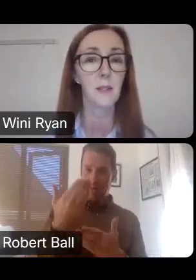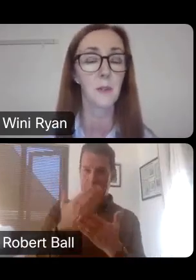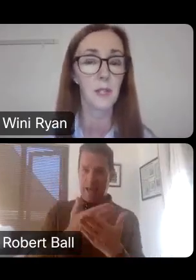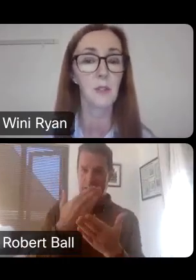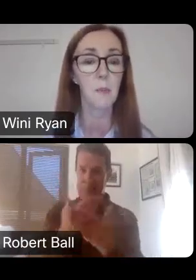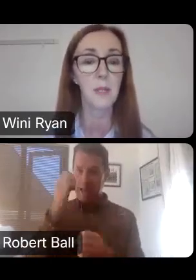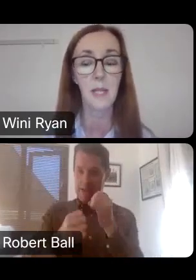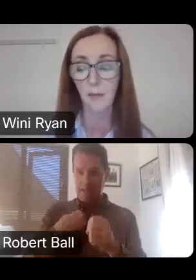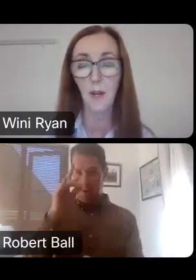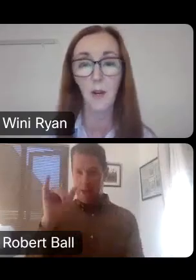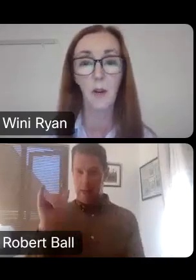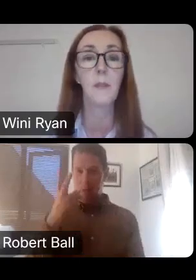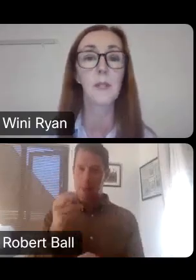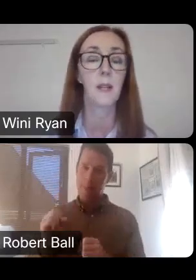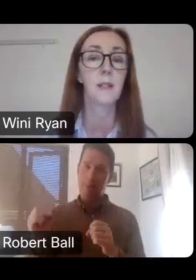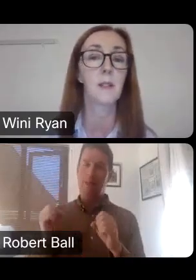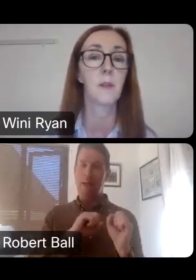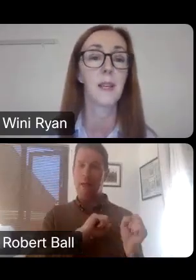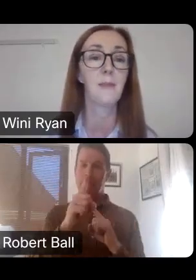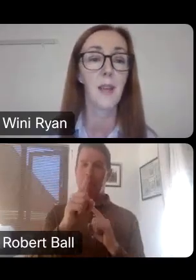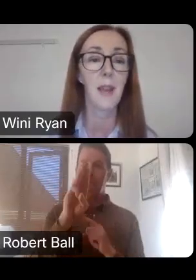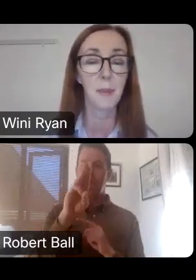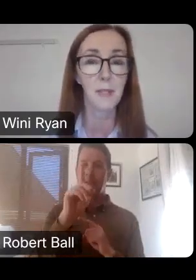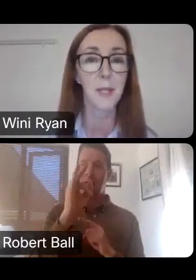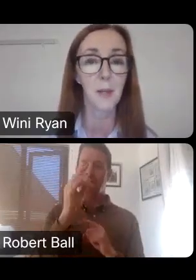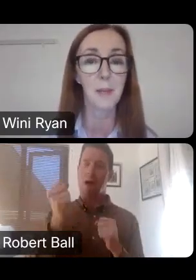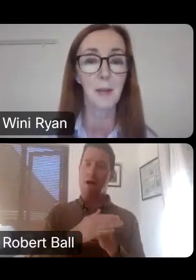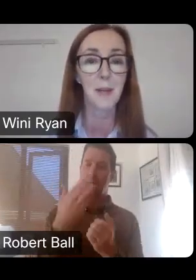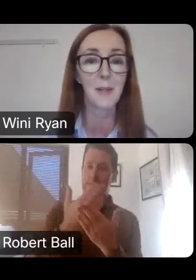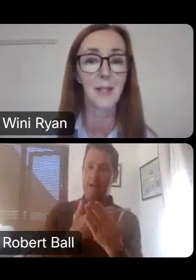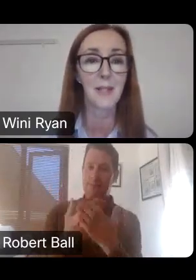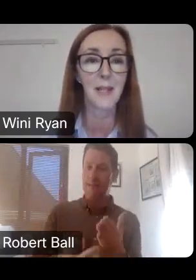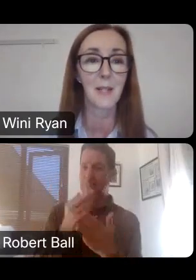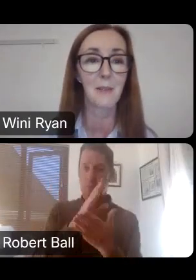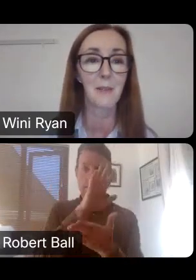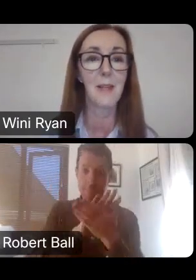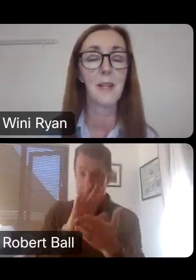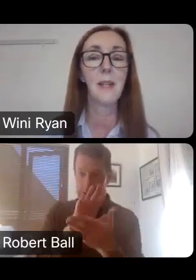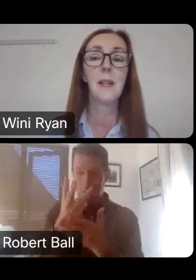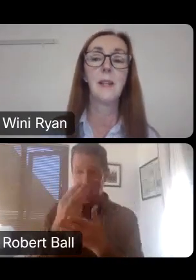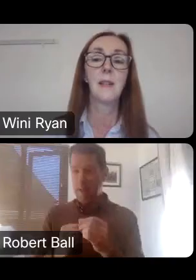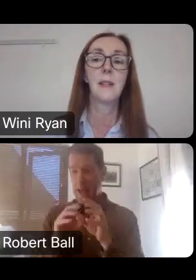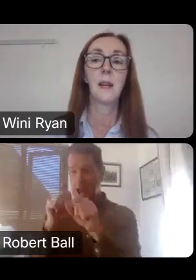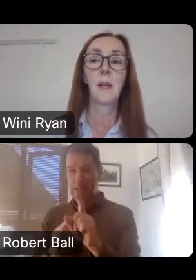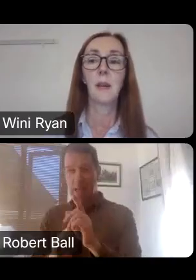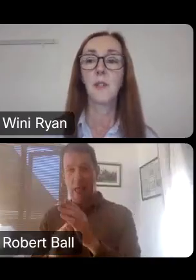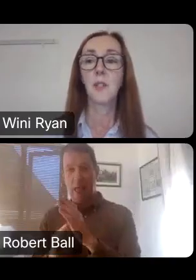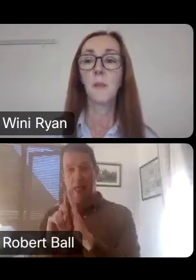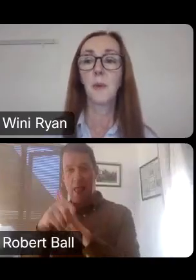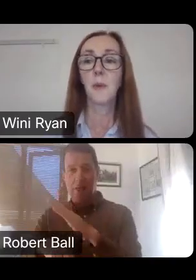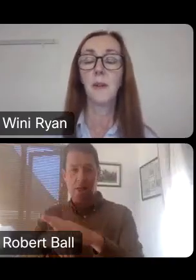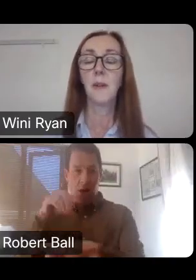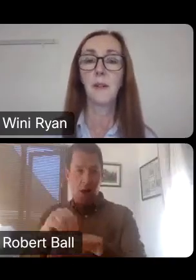Kelly is going to send you a PDF of the slides. So if you haven't picked something up, it'll be on the slides later on. I have